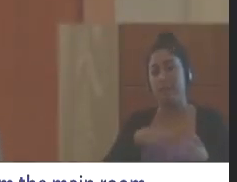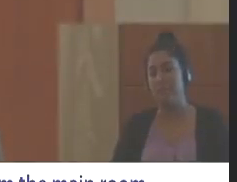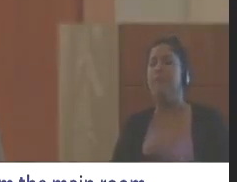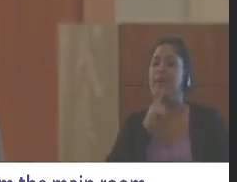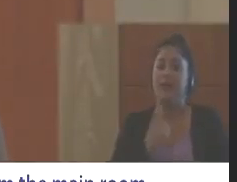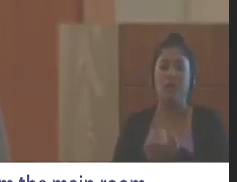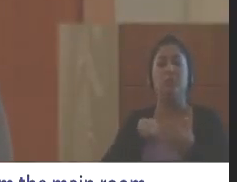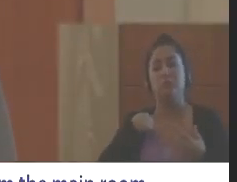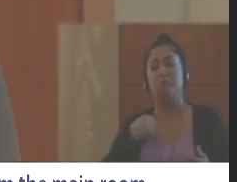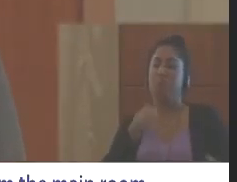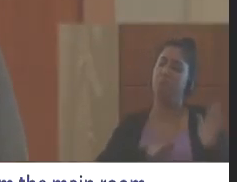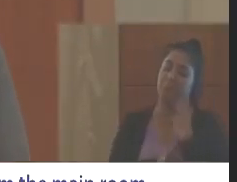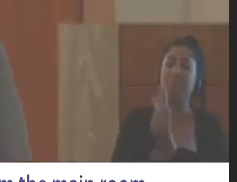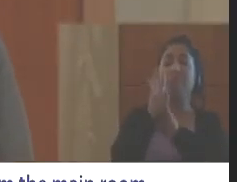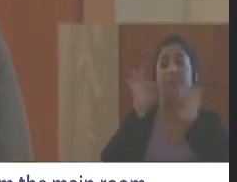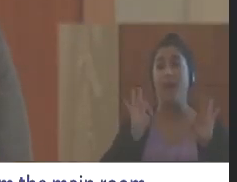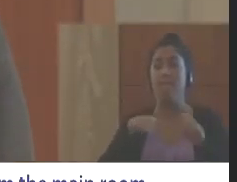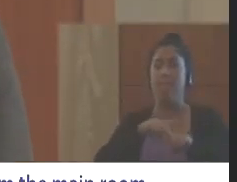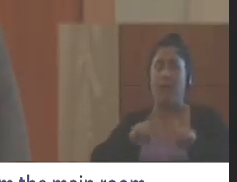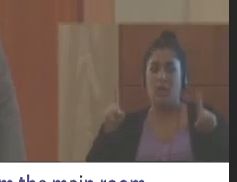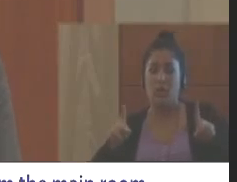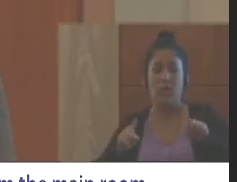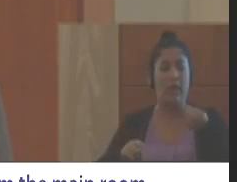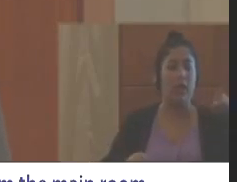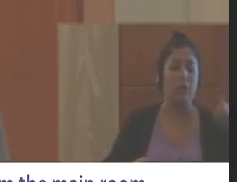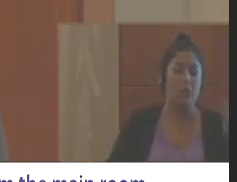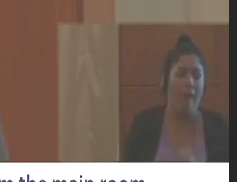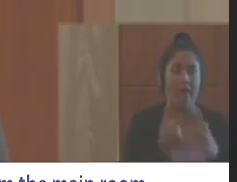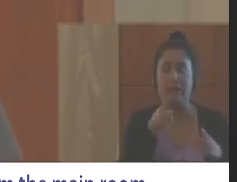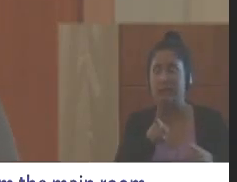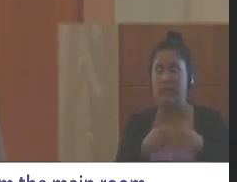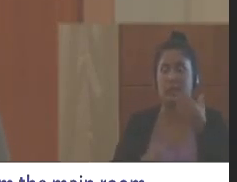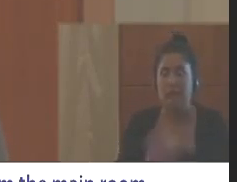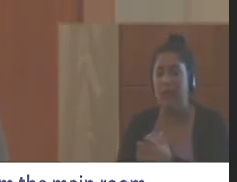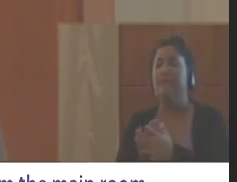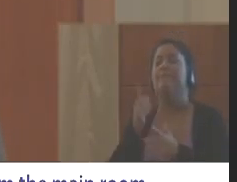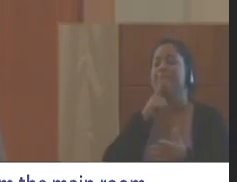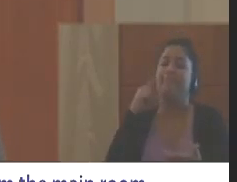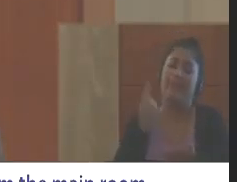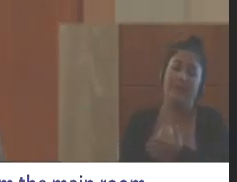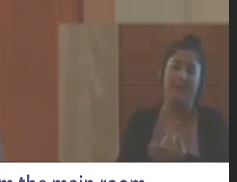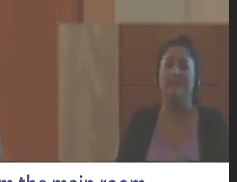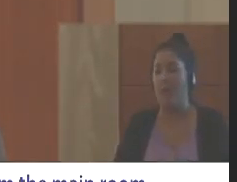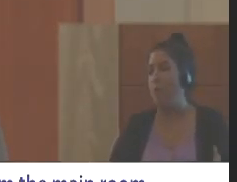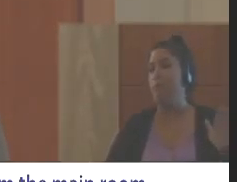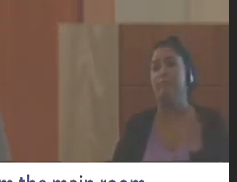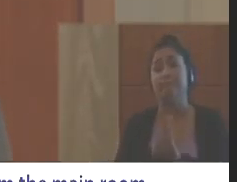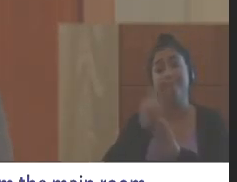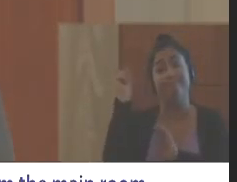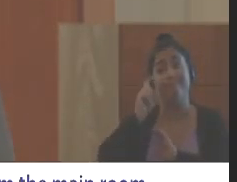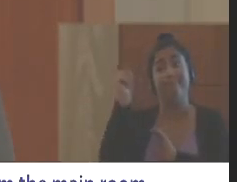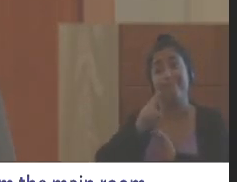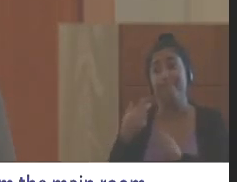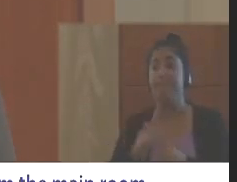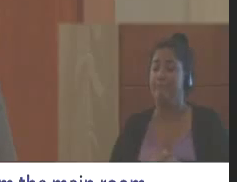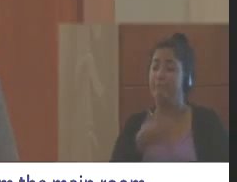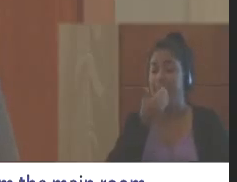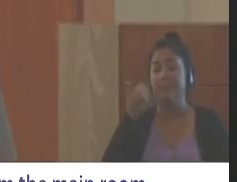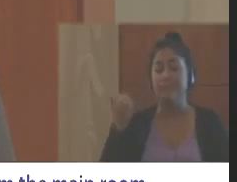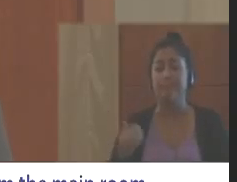at the same time, every day we face more challenges. And now,